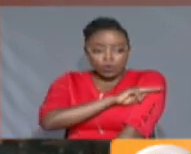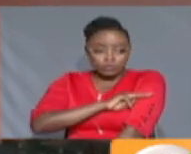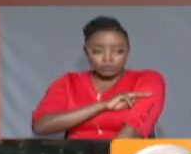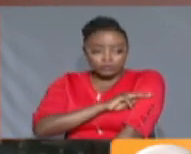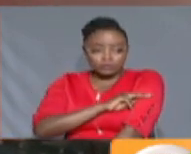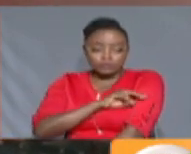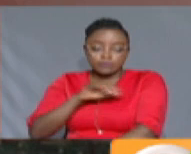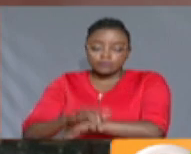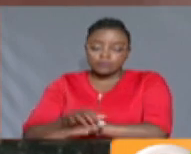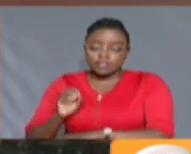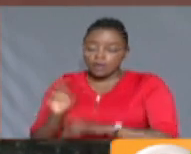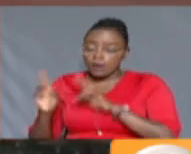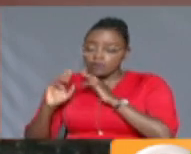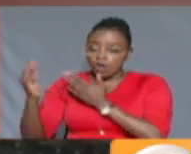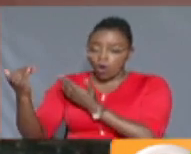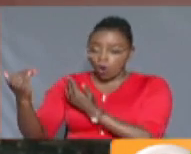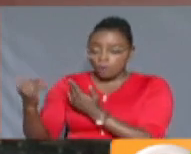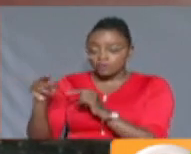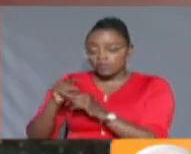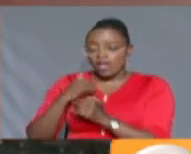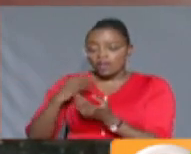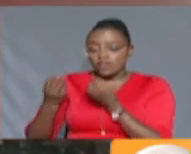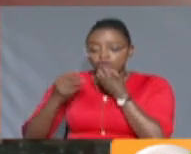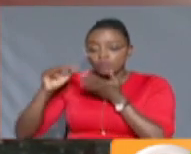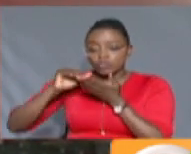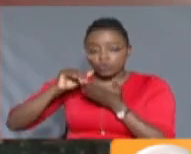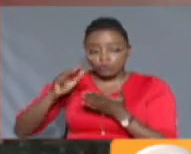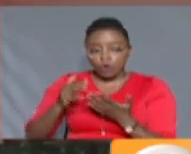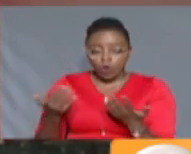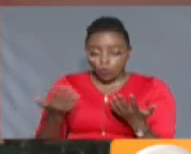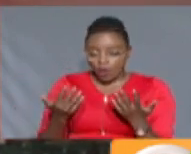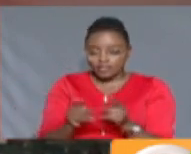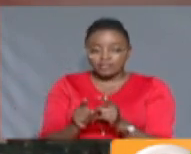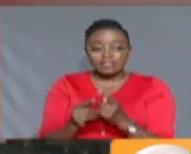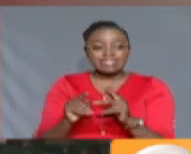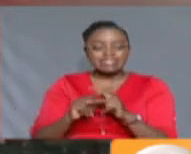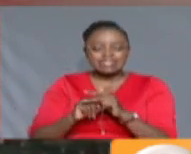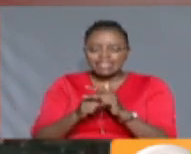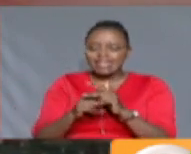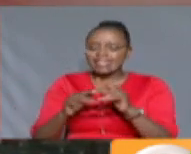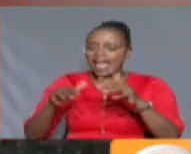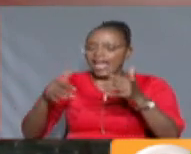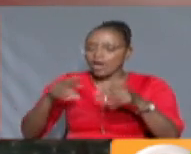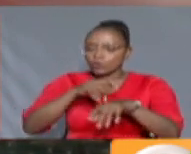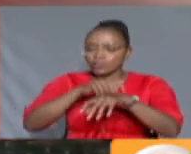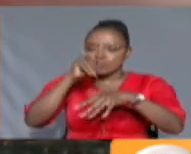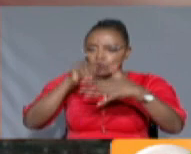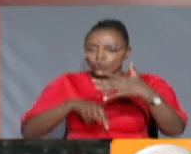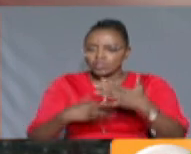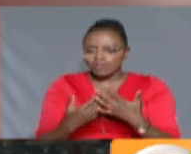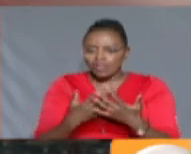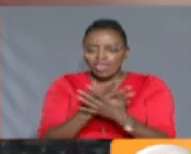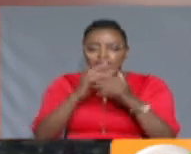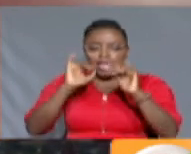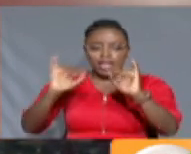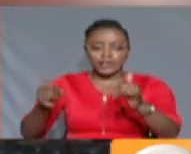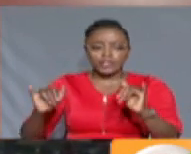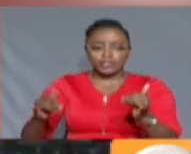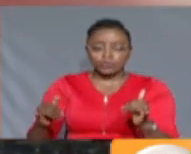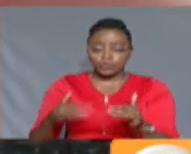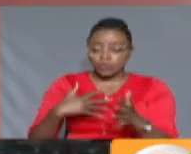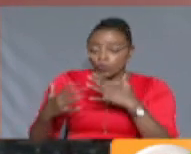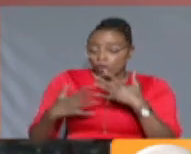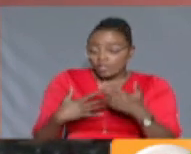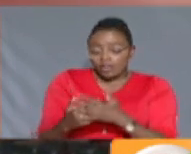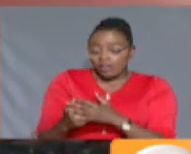Francis Ntalaki on the line, hopefully he'll have more details for us. Where did the fire start? At what time? Sort of any leads in terms of what